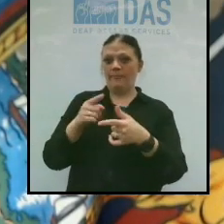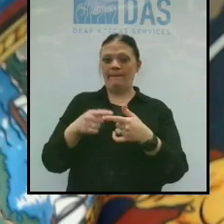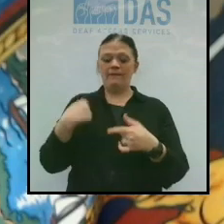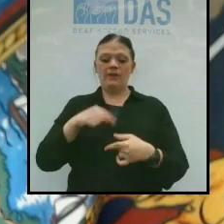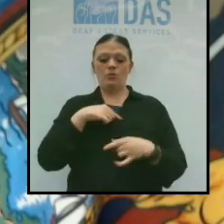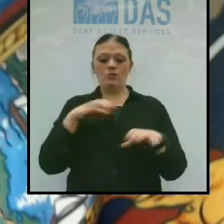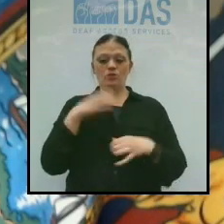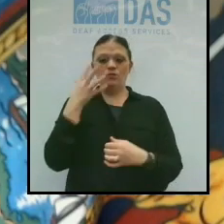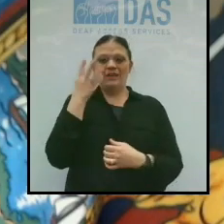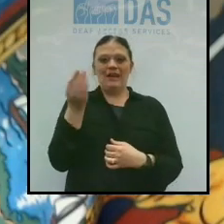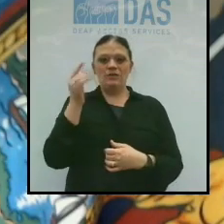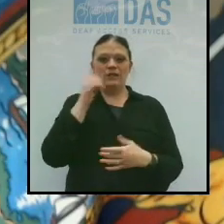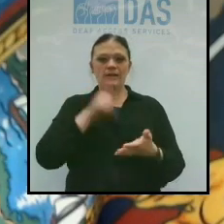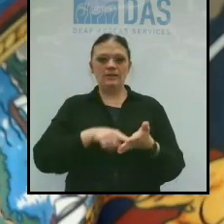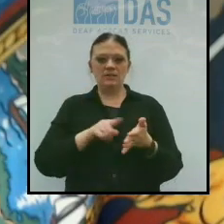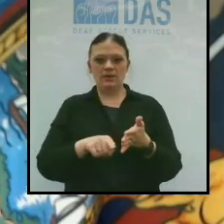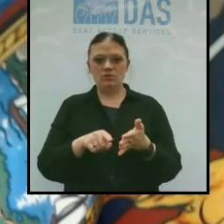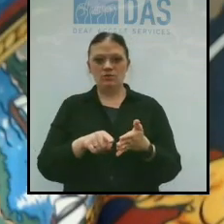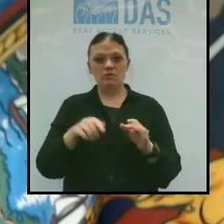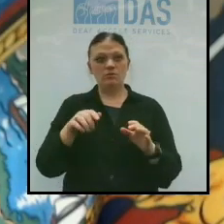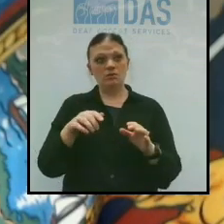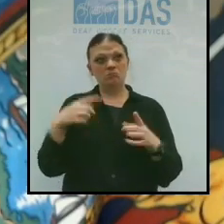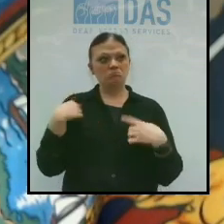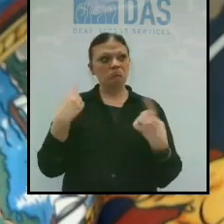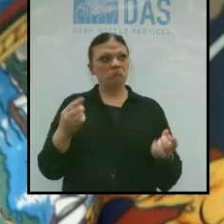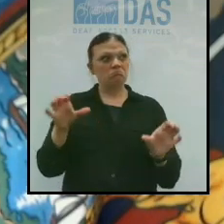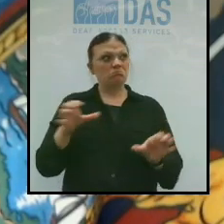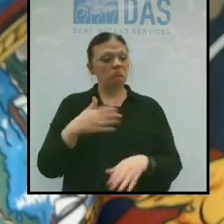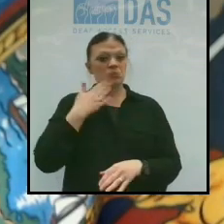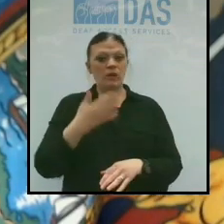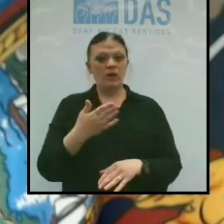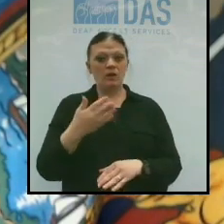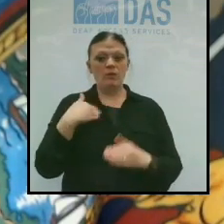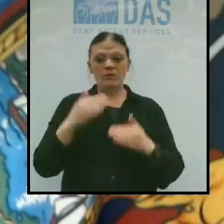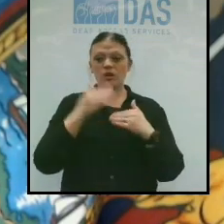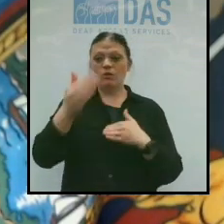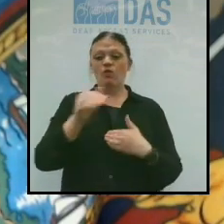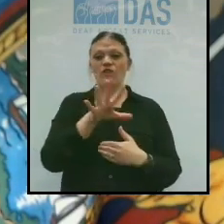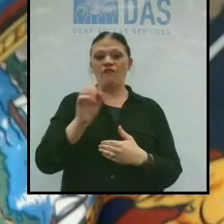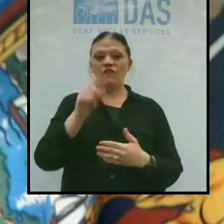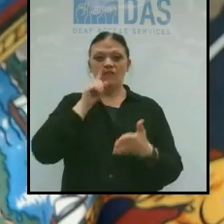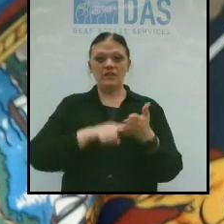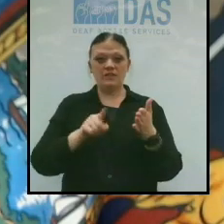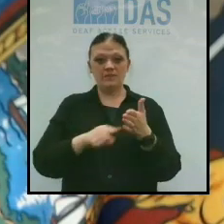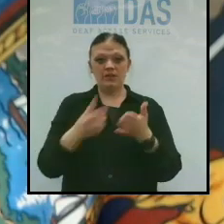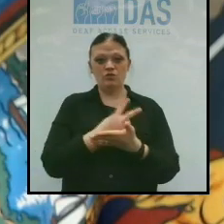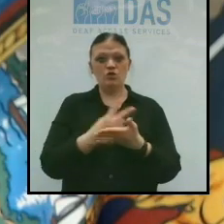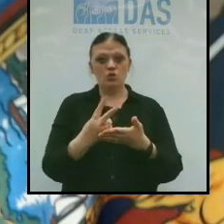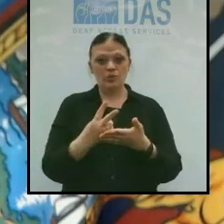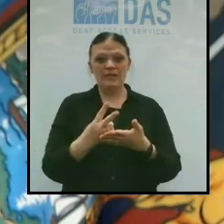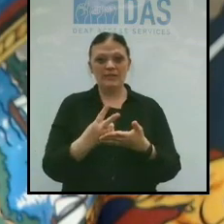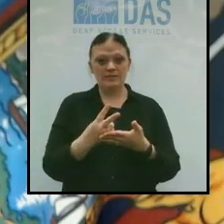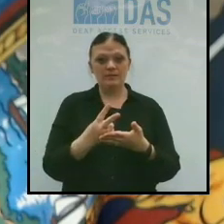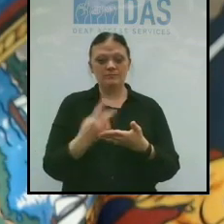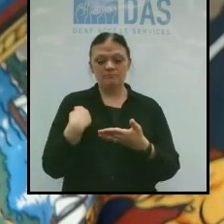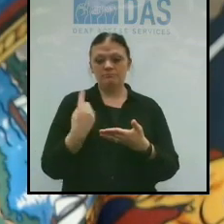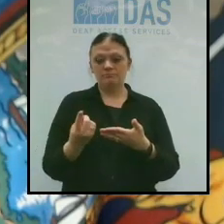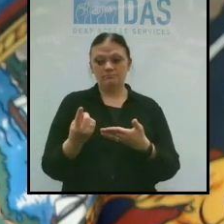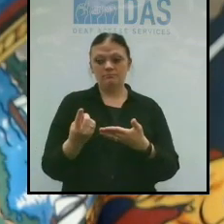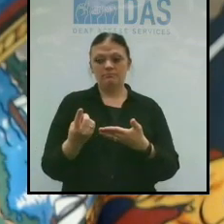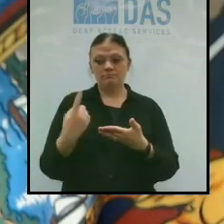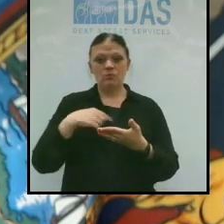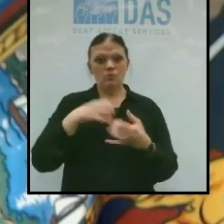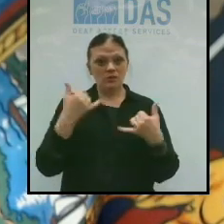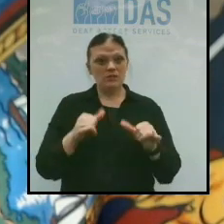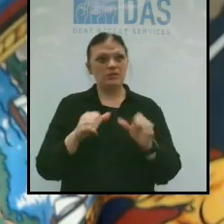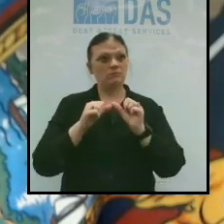the outside inspection, and that's been going well. We've done over 50 inspections in the past 2 weeks, and we're